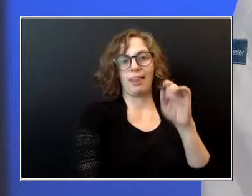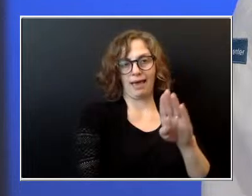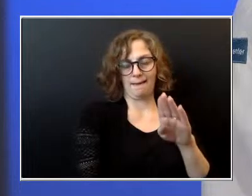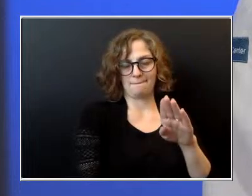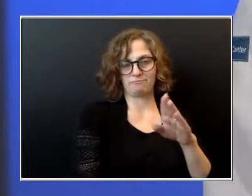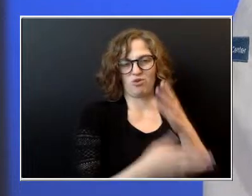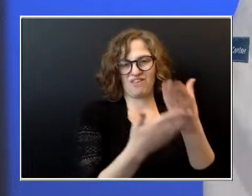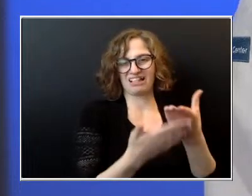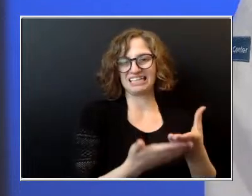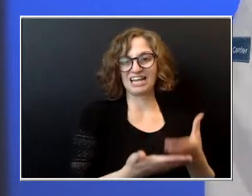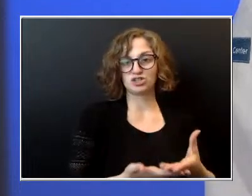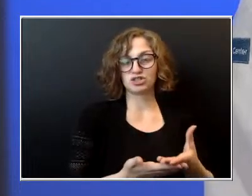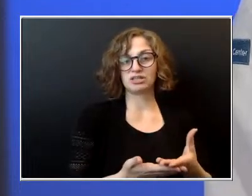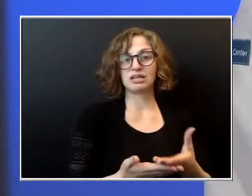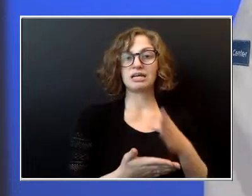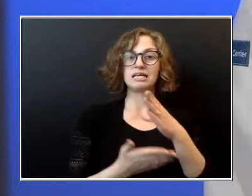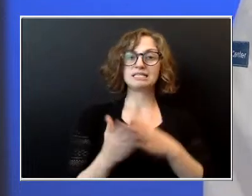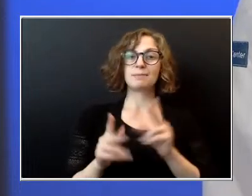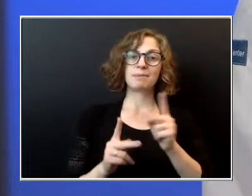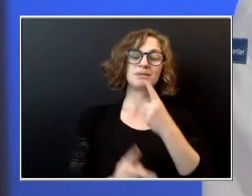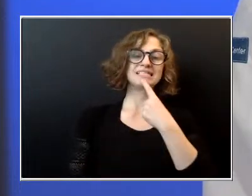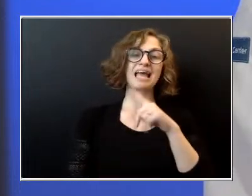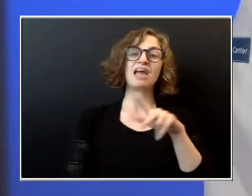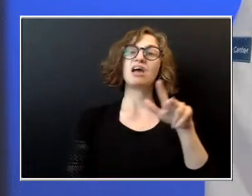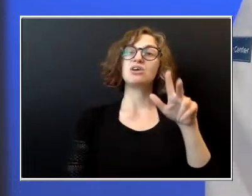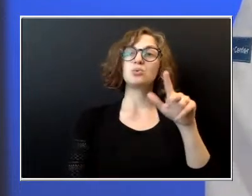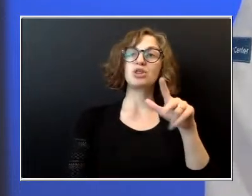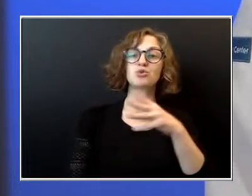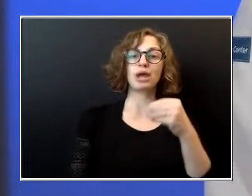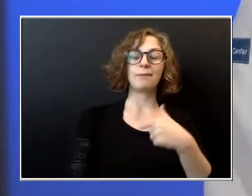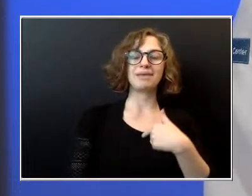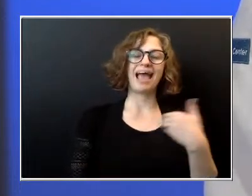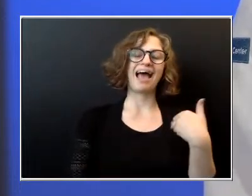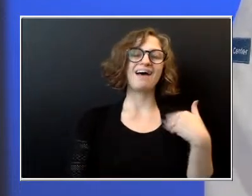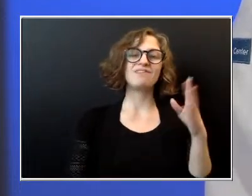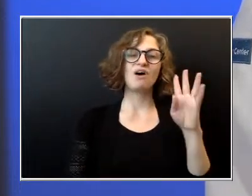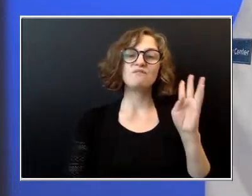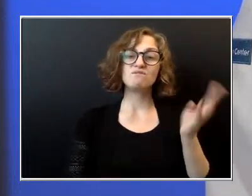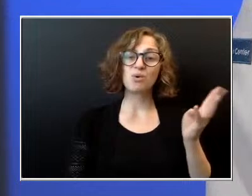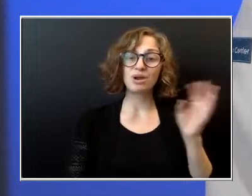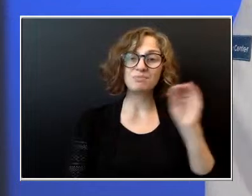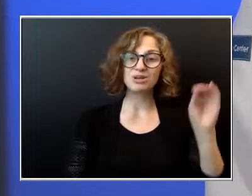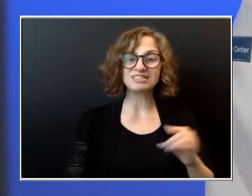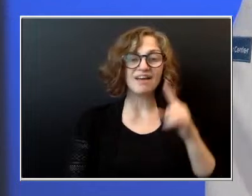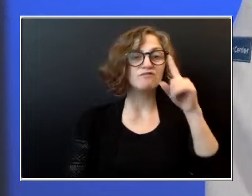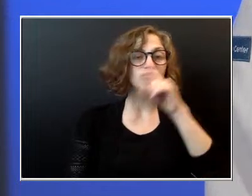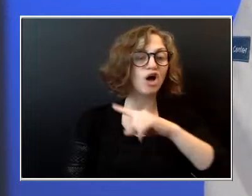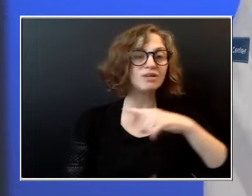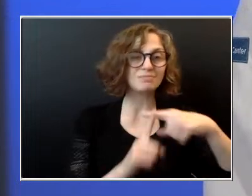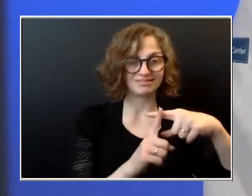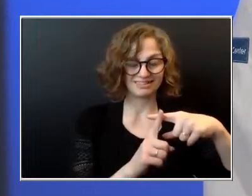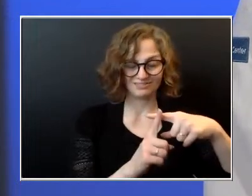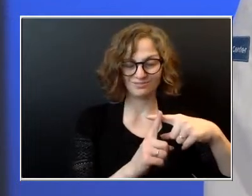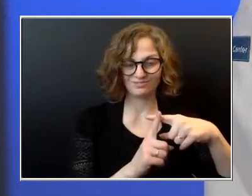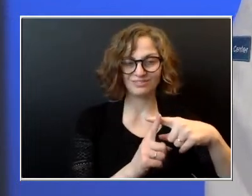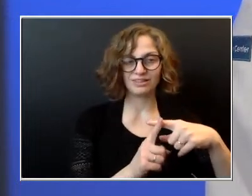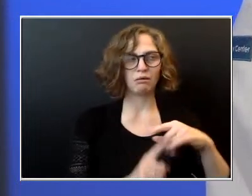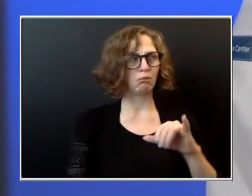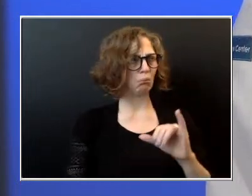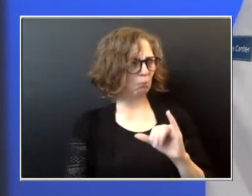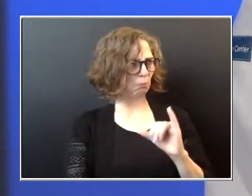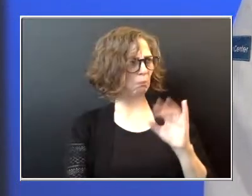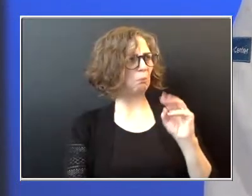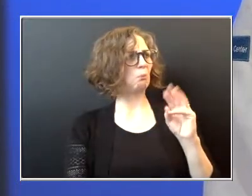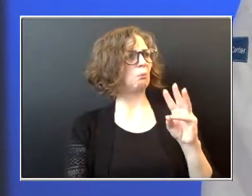23andMe can have a 40% false positive rate. And the way I like to think of it is these clinical labs that we